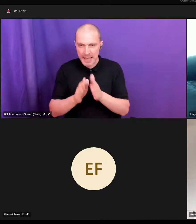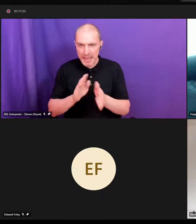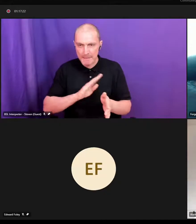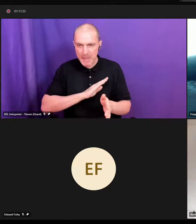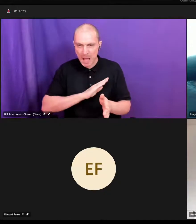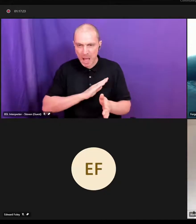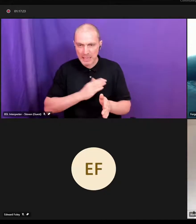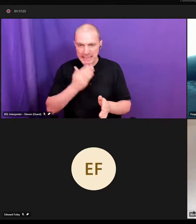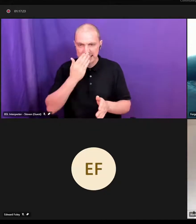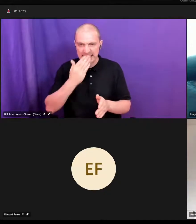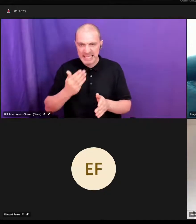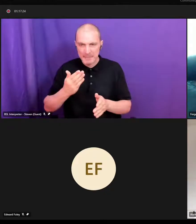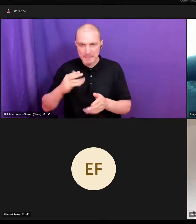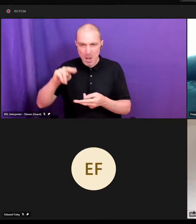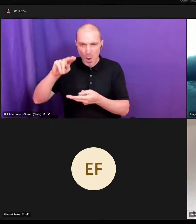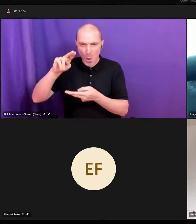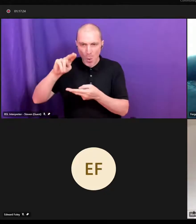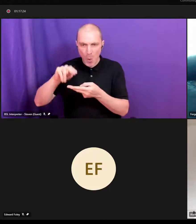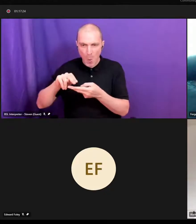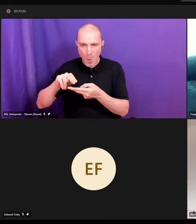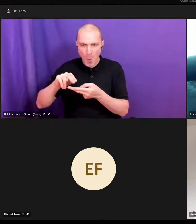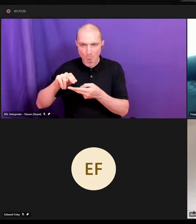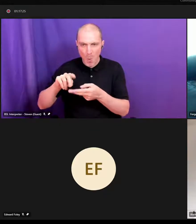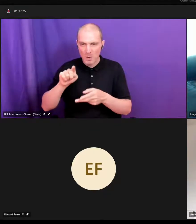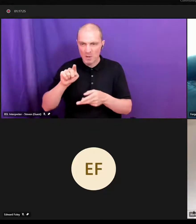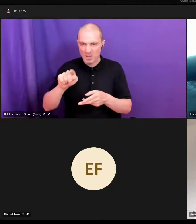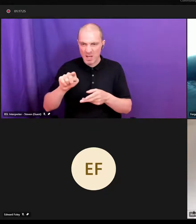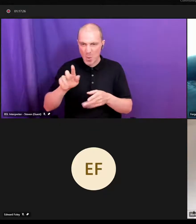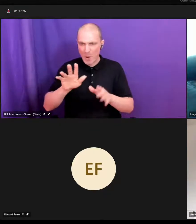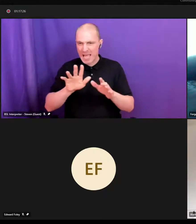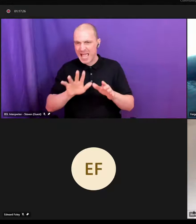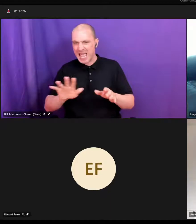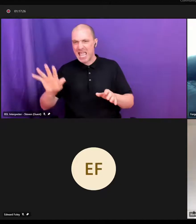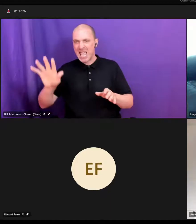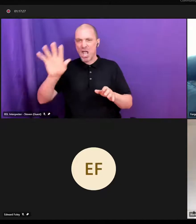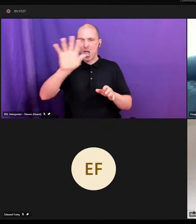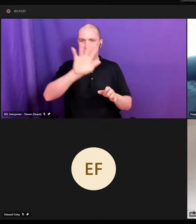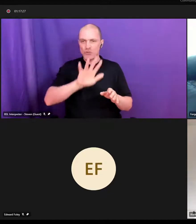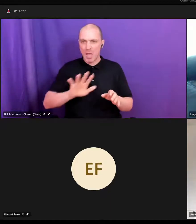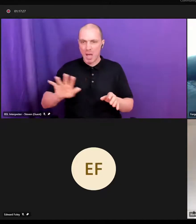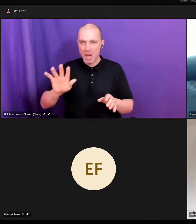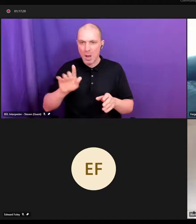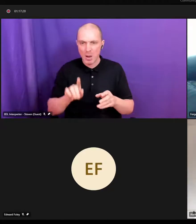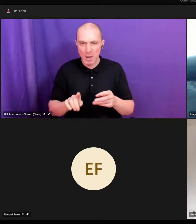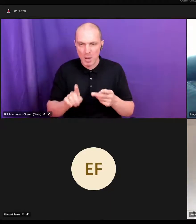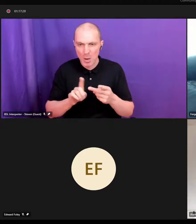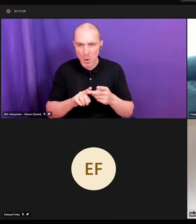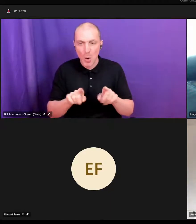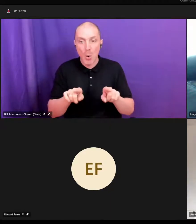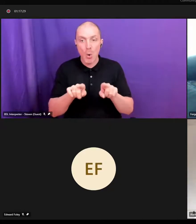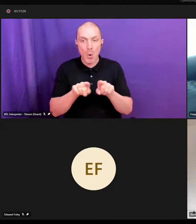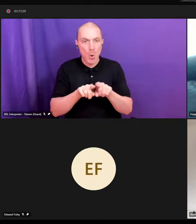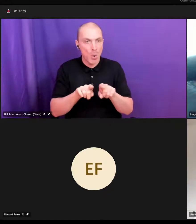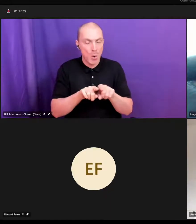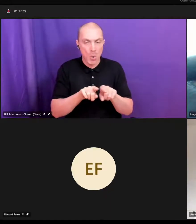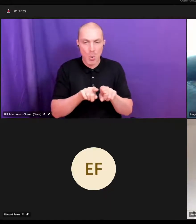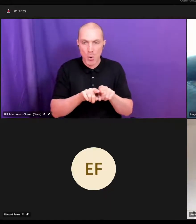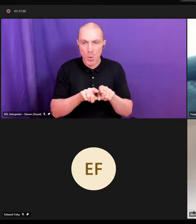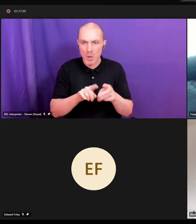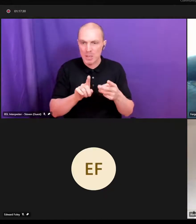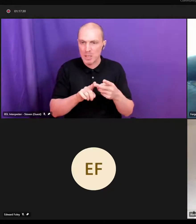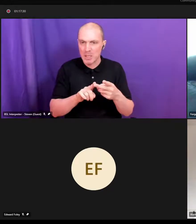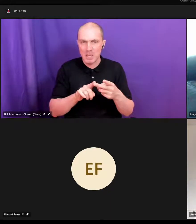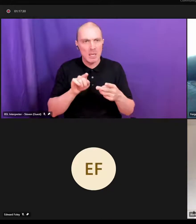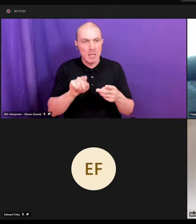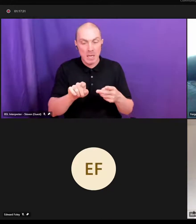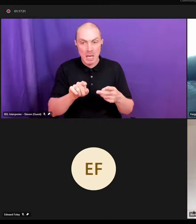for the big area that it covers. Also, on another point, is there any scope to use any of